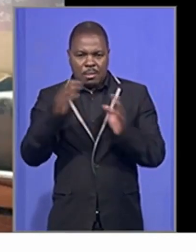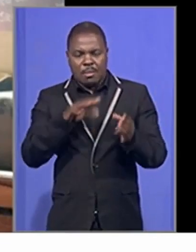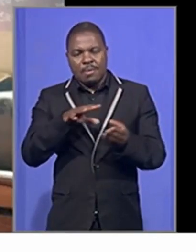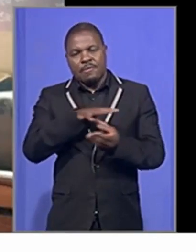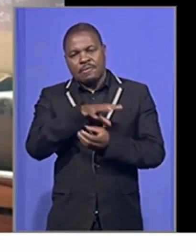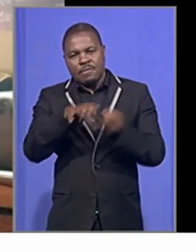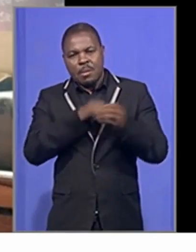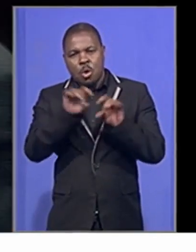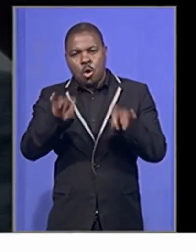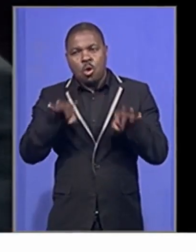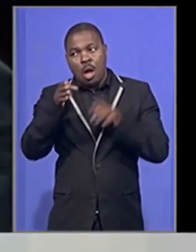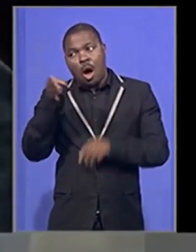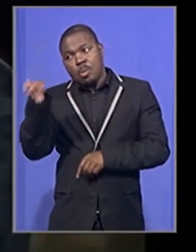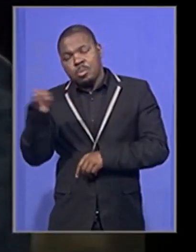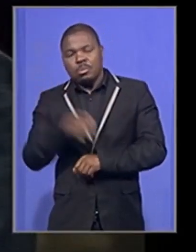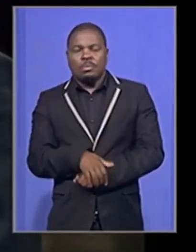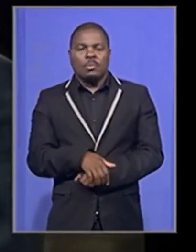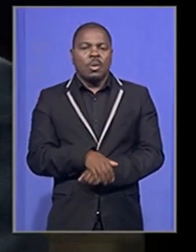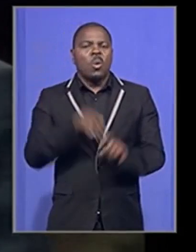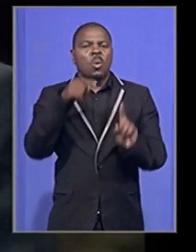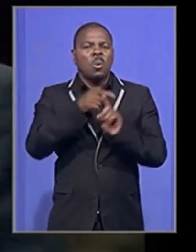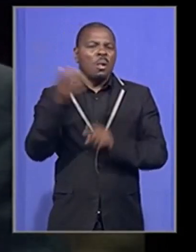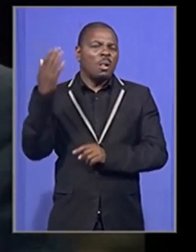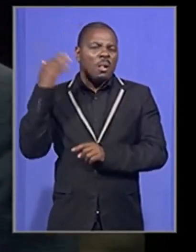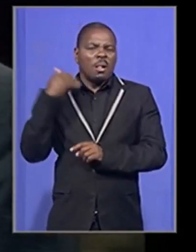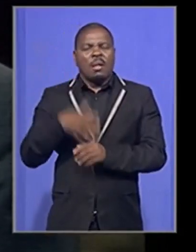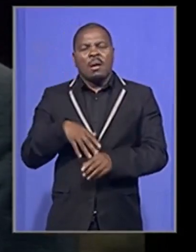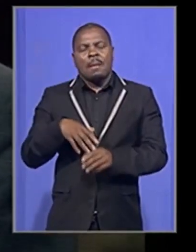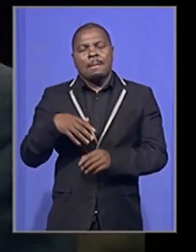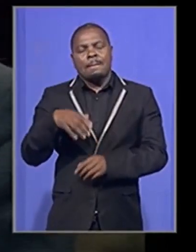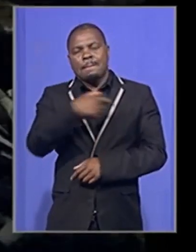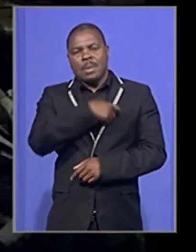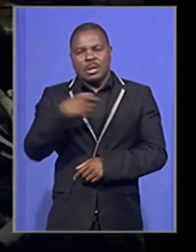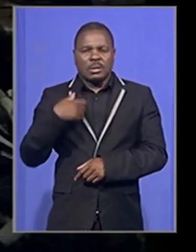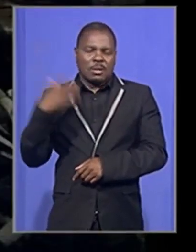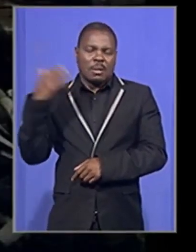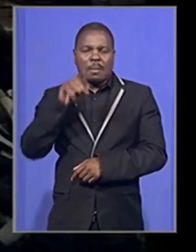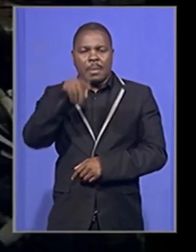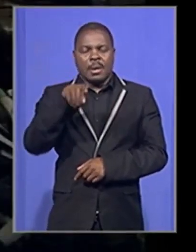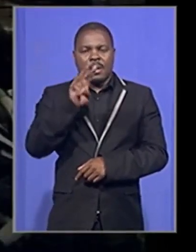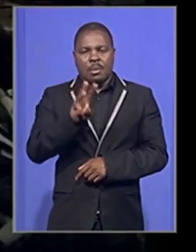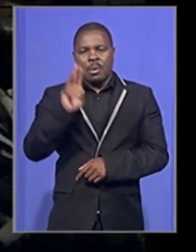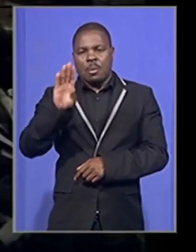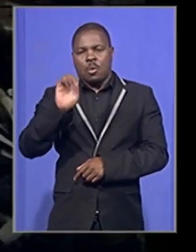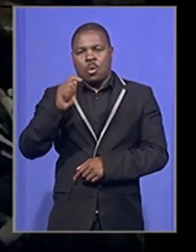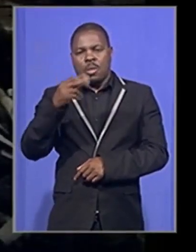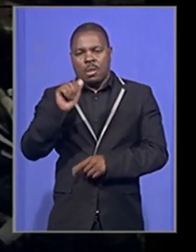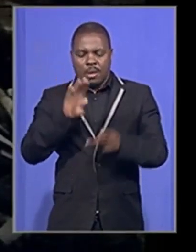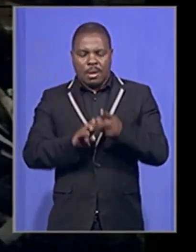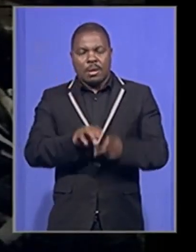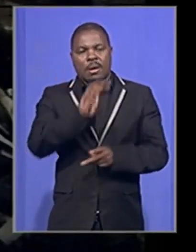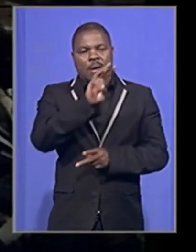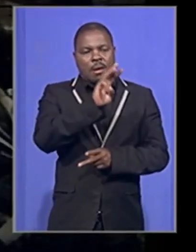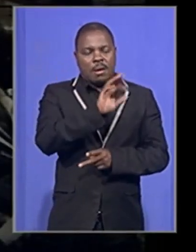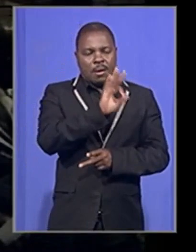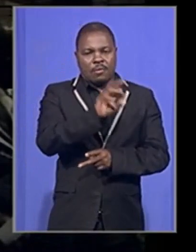in Australia. O dirile ka fa tlase ga bolaodi ba dipresidente tsa maloba PW Botha le FW de